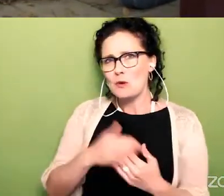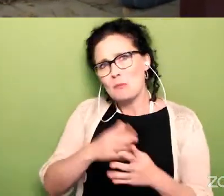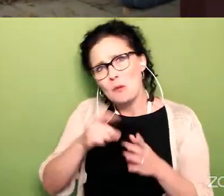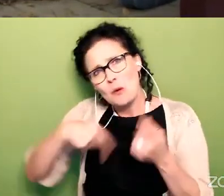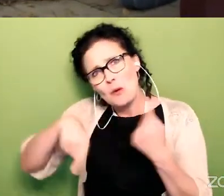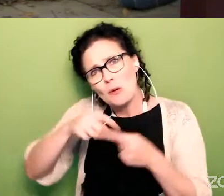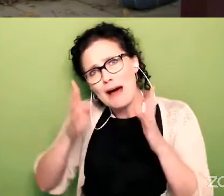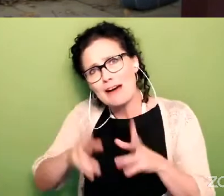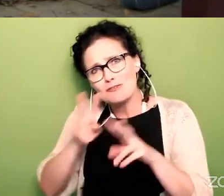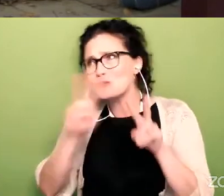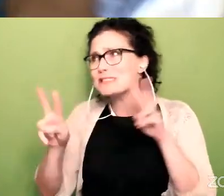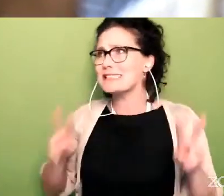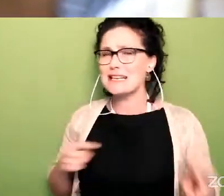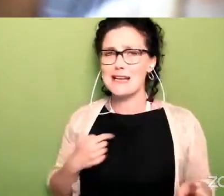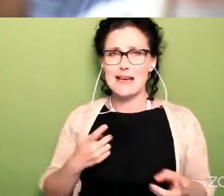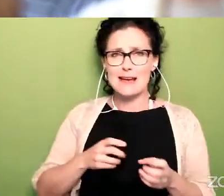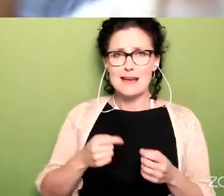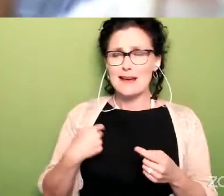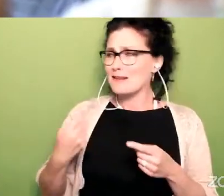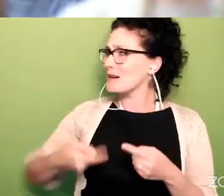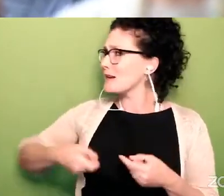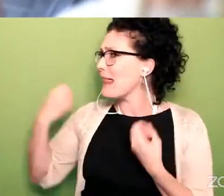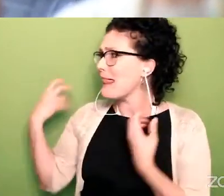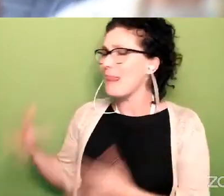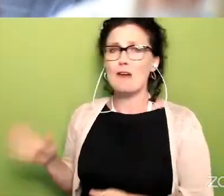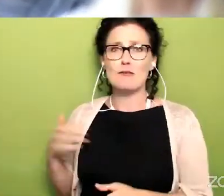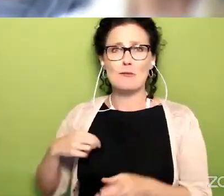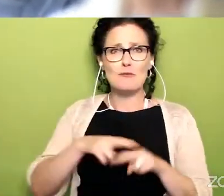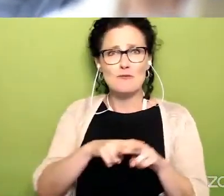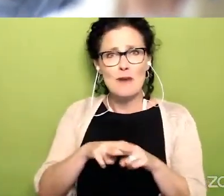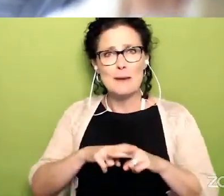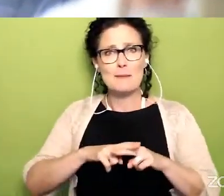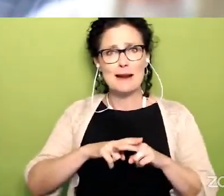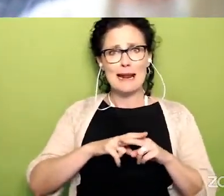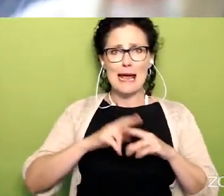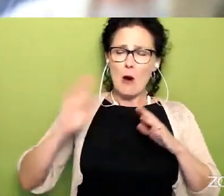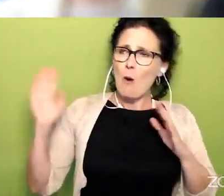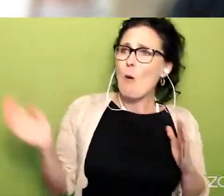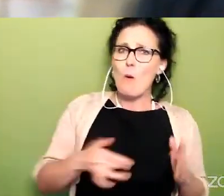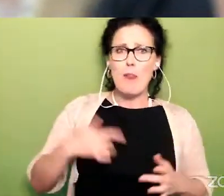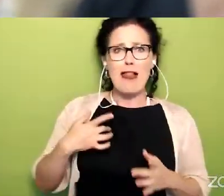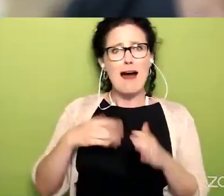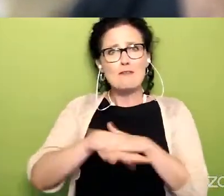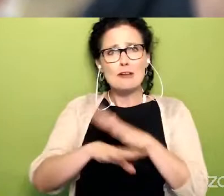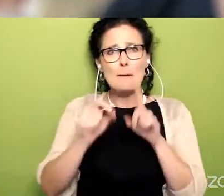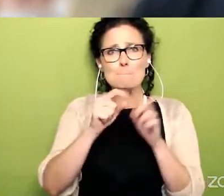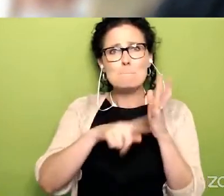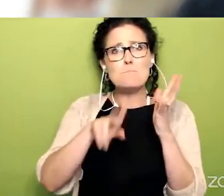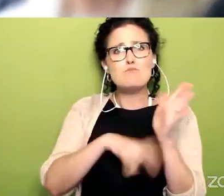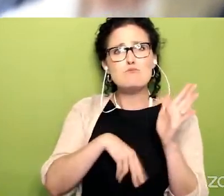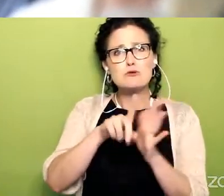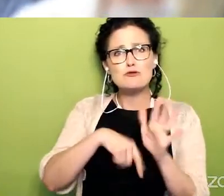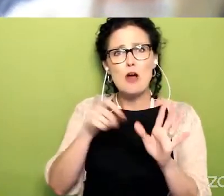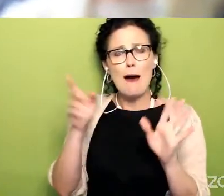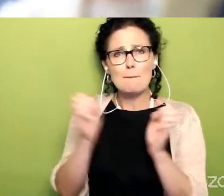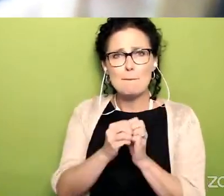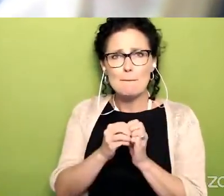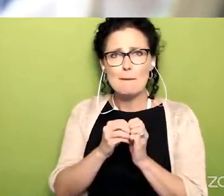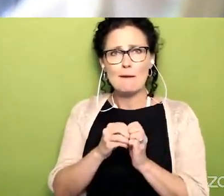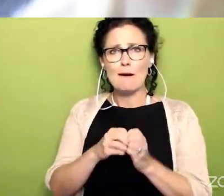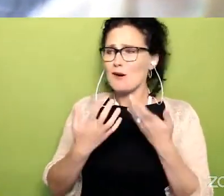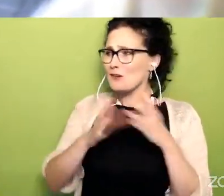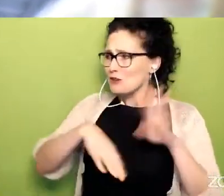Little children running around, singing and dancing the way we were. All the mornings waking up to the smell of jasmine and fresh